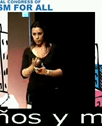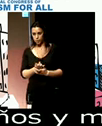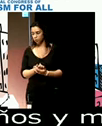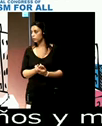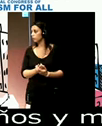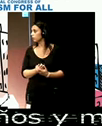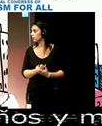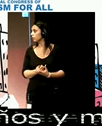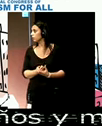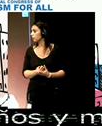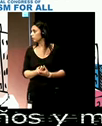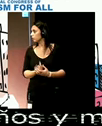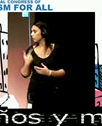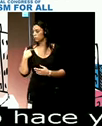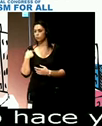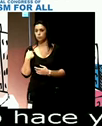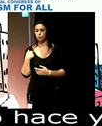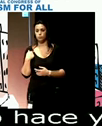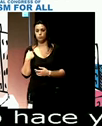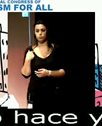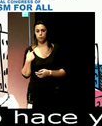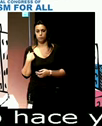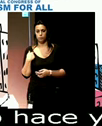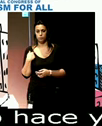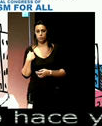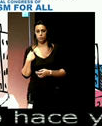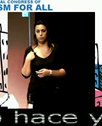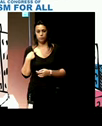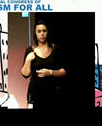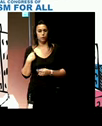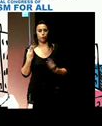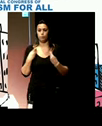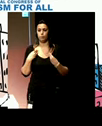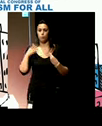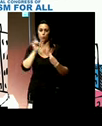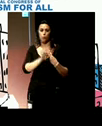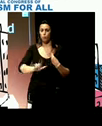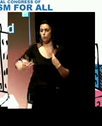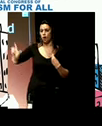around. And so that's already one little example I want to stress here.